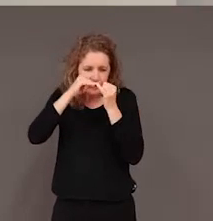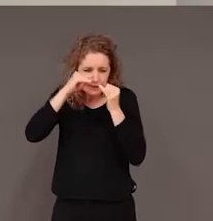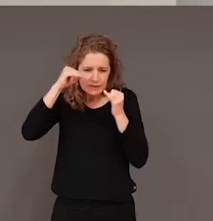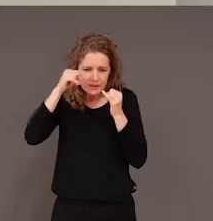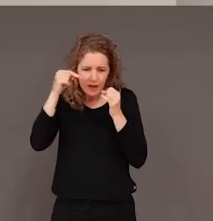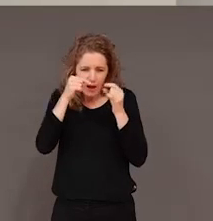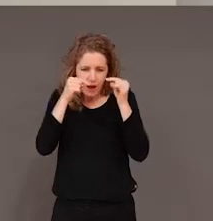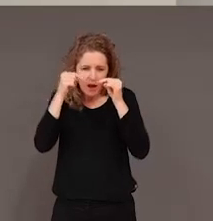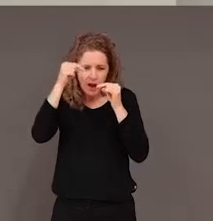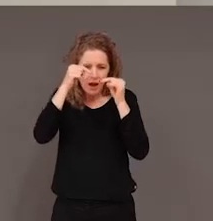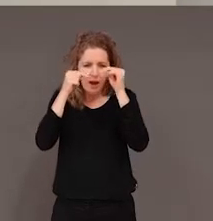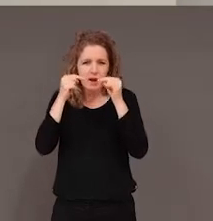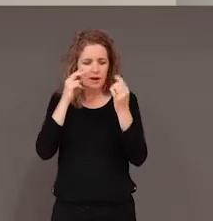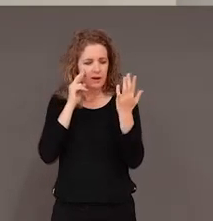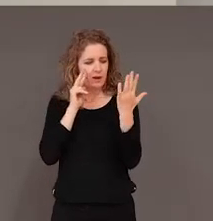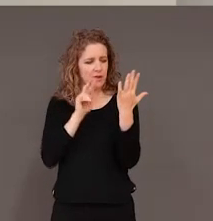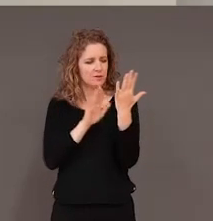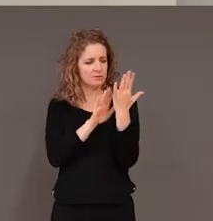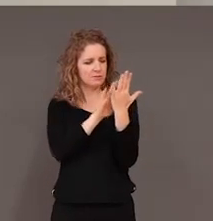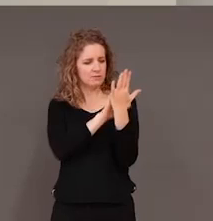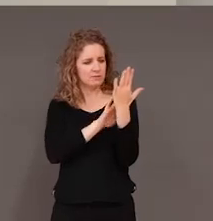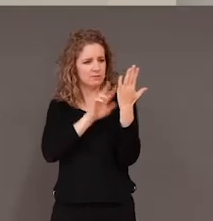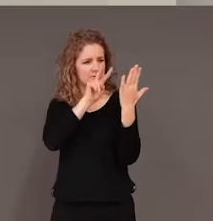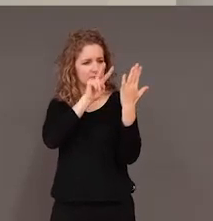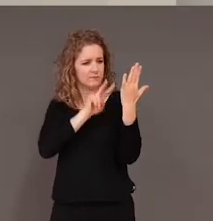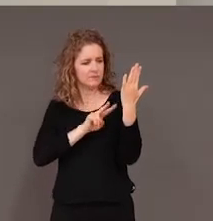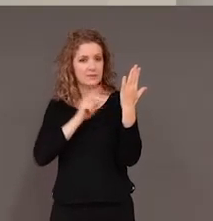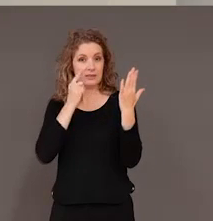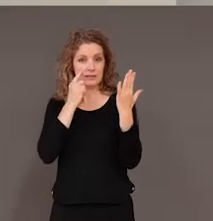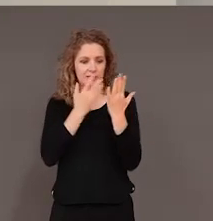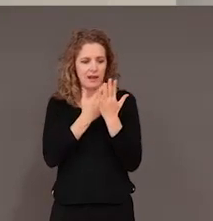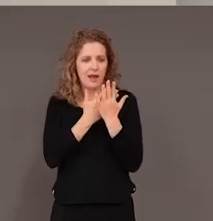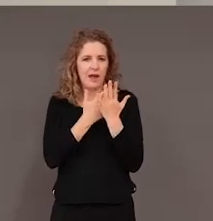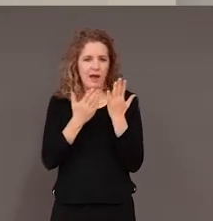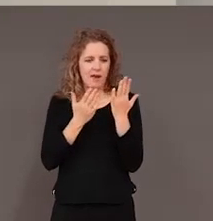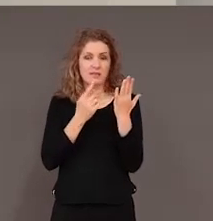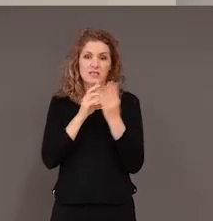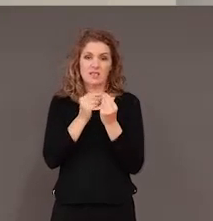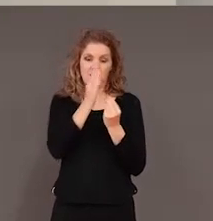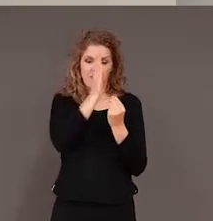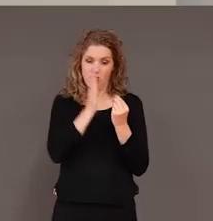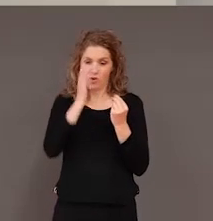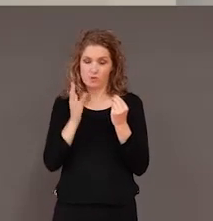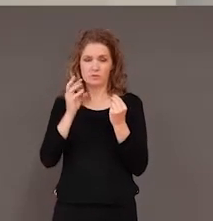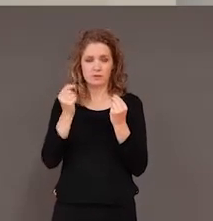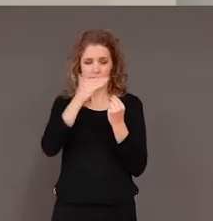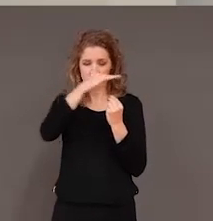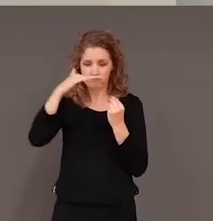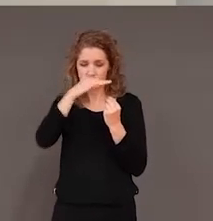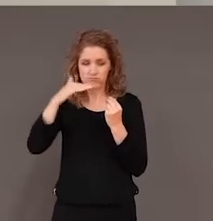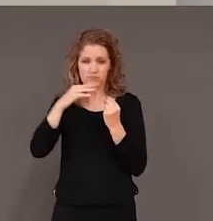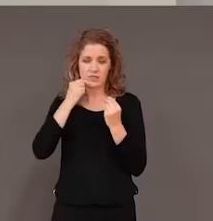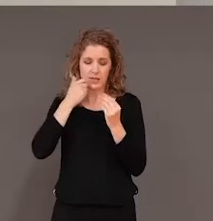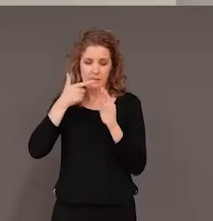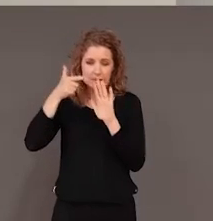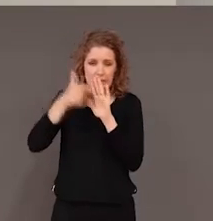of it, crisscross it. And then scan the surface of your palm and notice there's vertical lines and